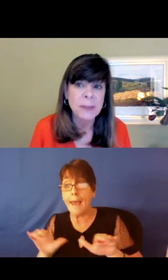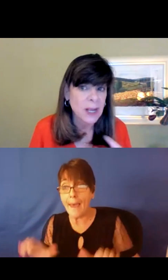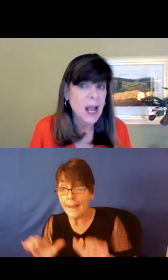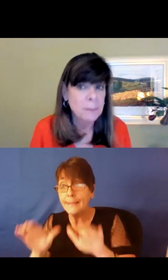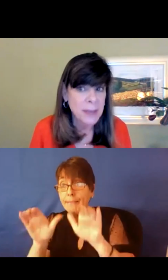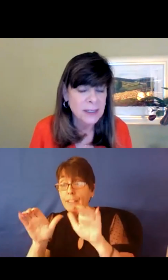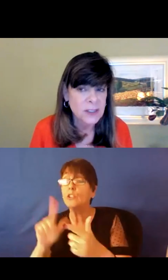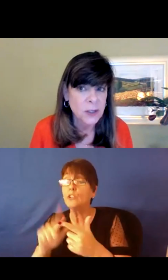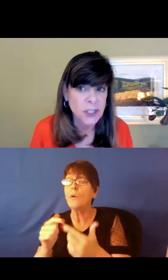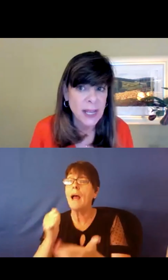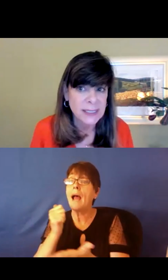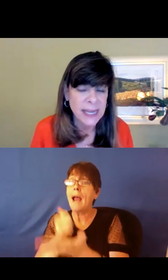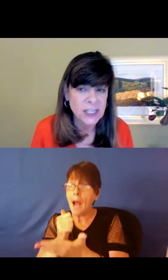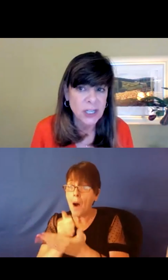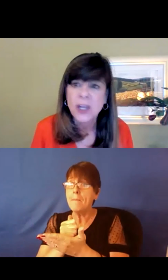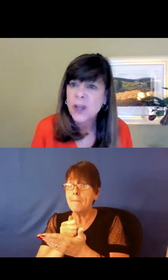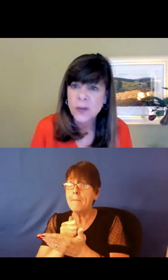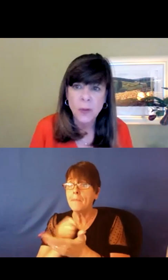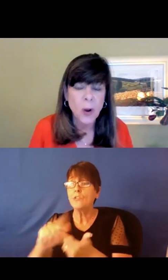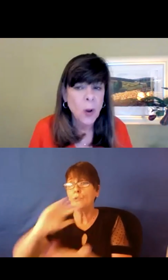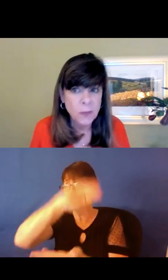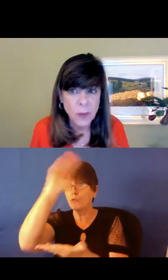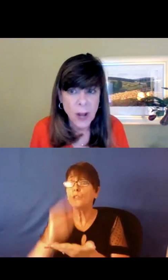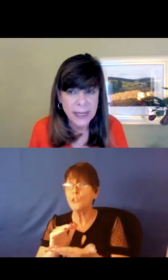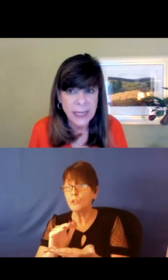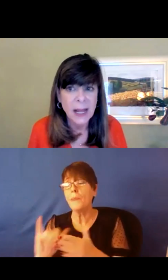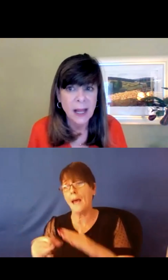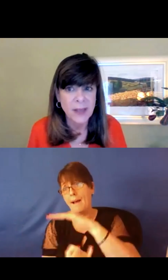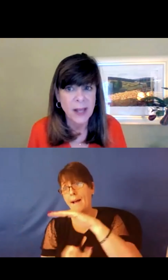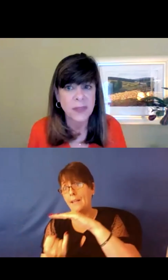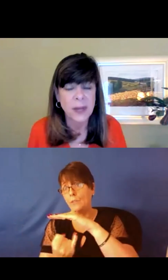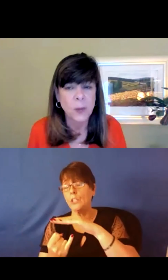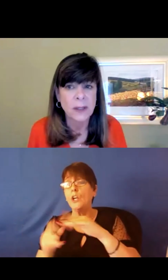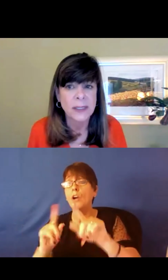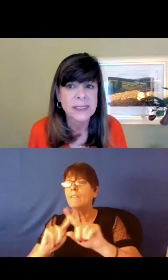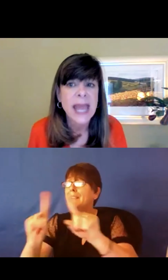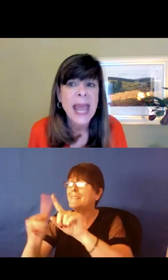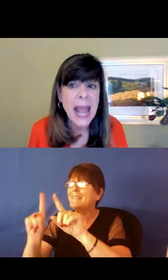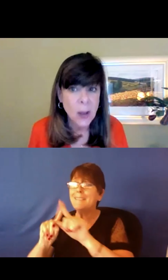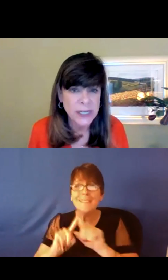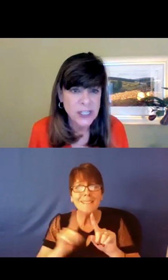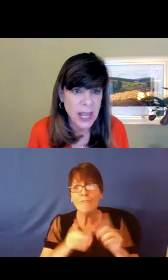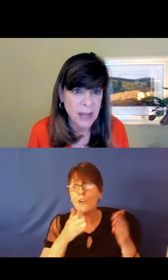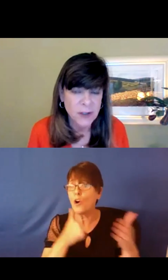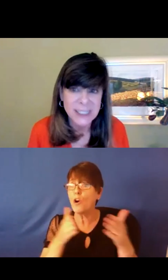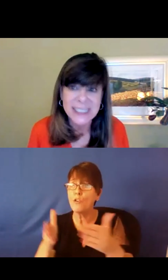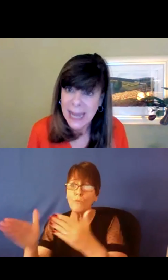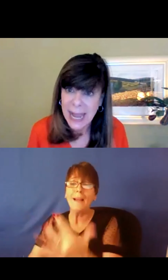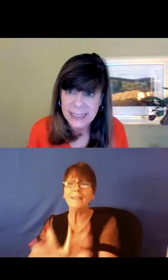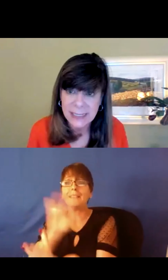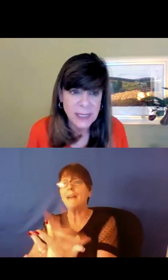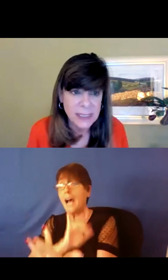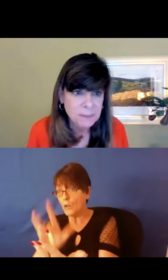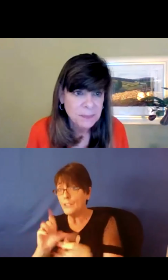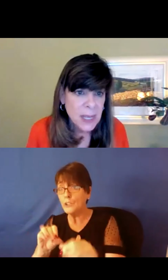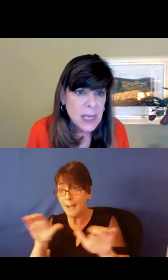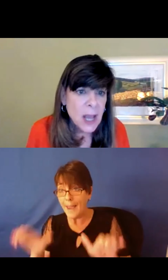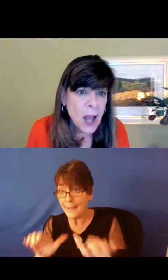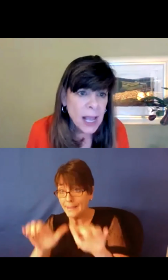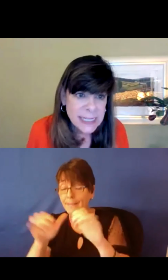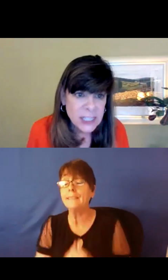to be able to combat social isolation through a whole variety of health and wellness outreach efforts and